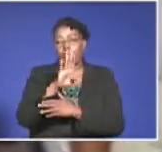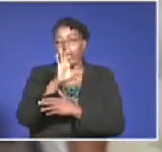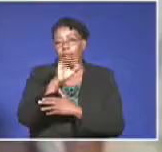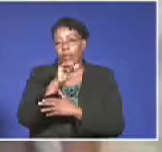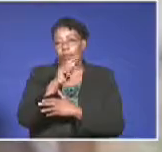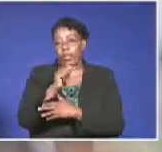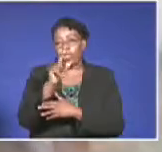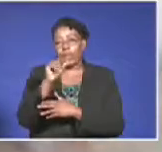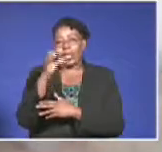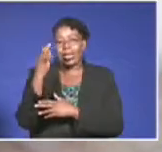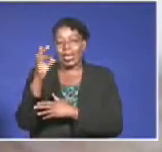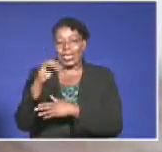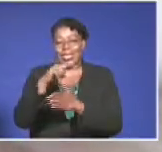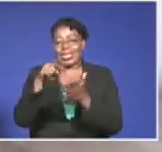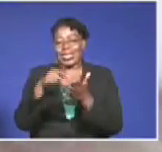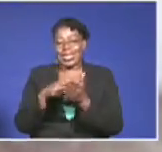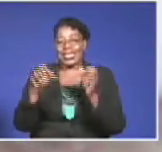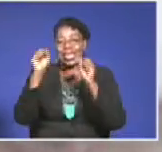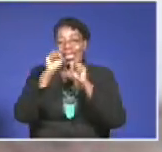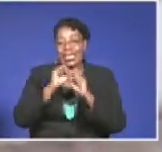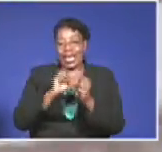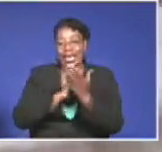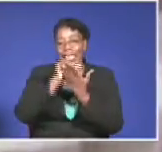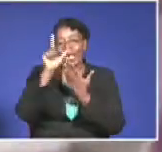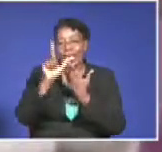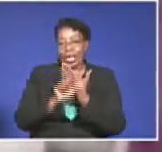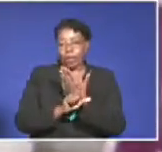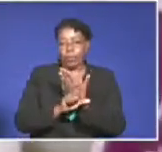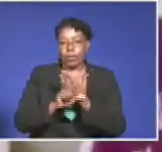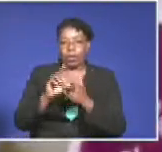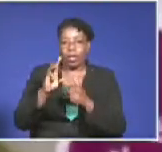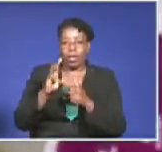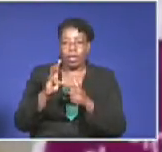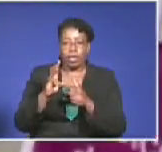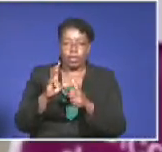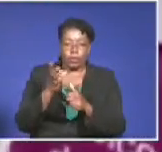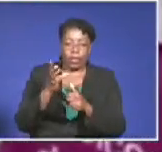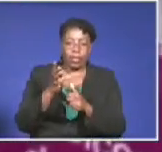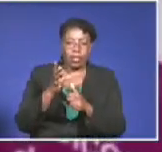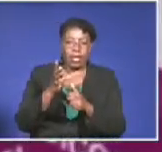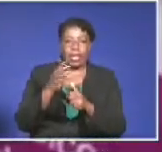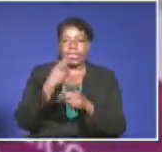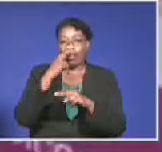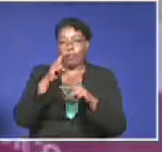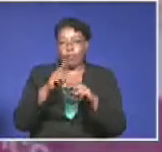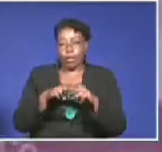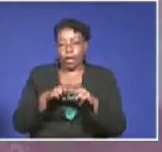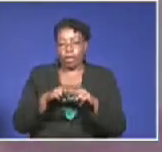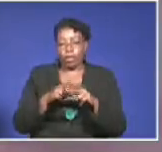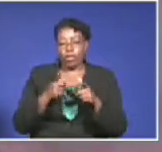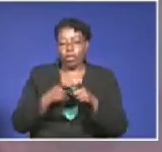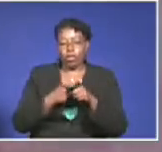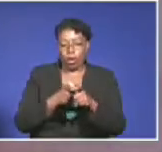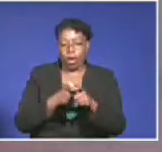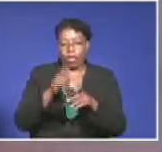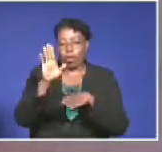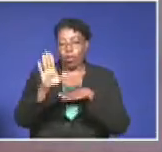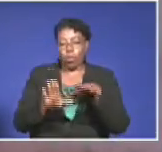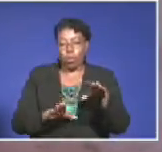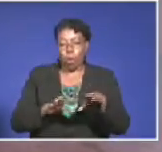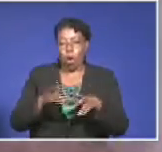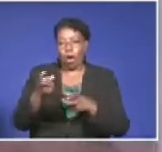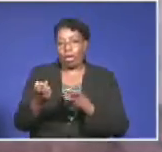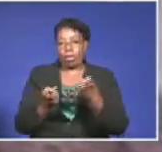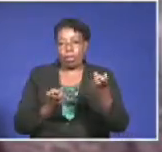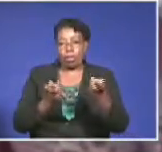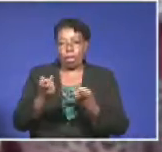2019 is this Saturday, April 6th. The event is now into its 3rd year, and it's a fun run, walk, bike, skate, push, you name